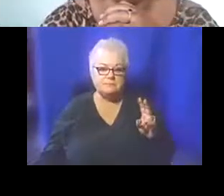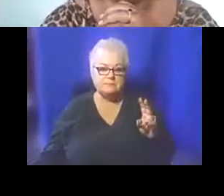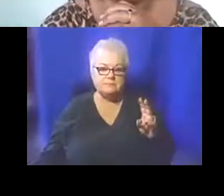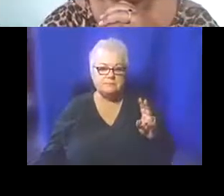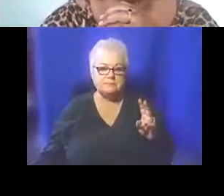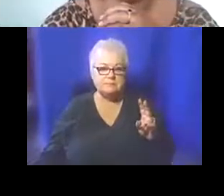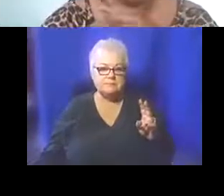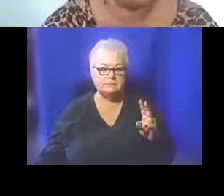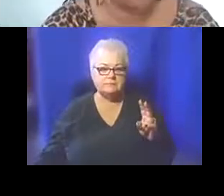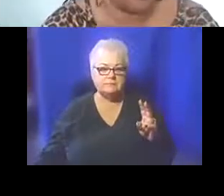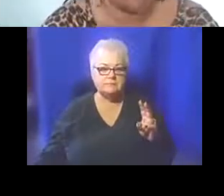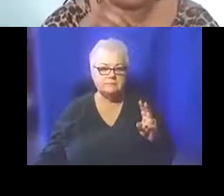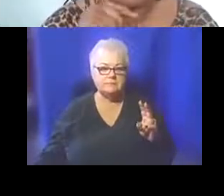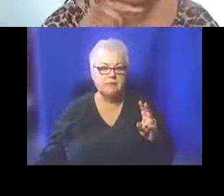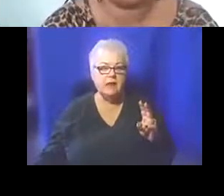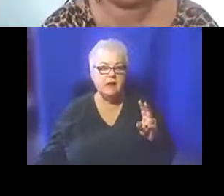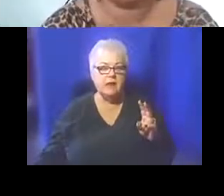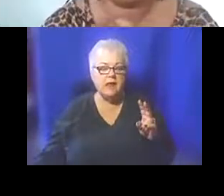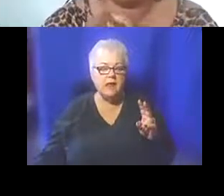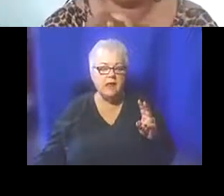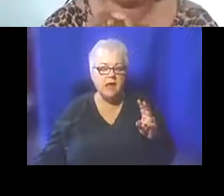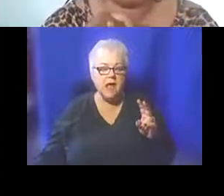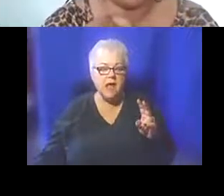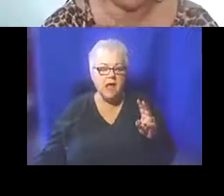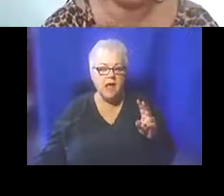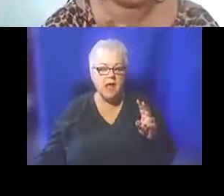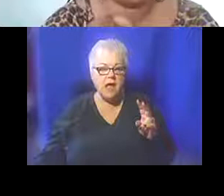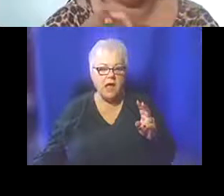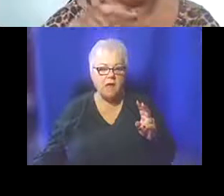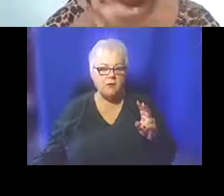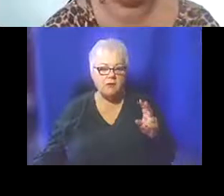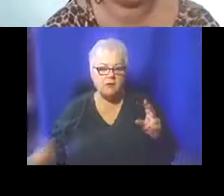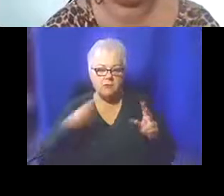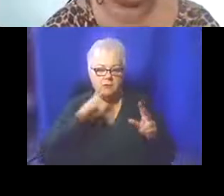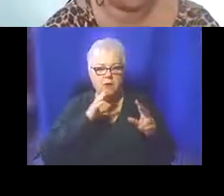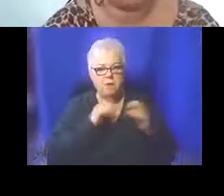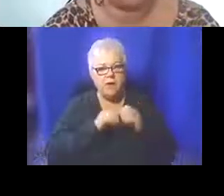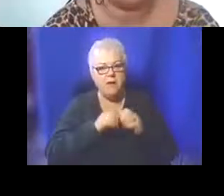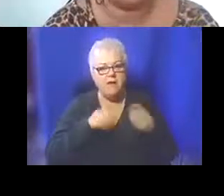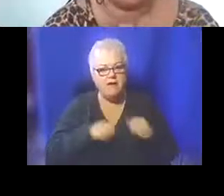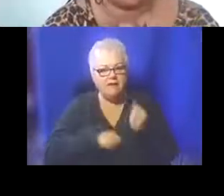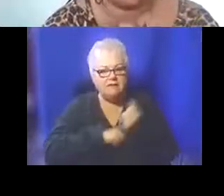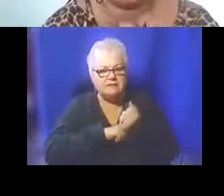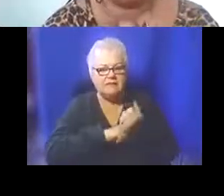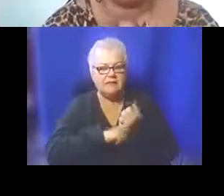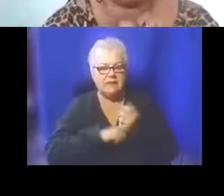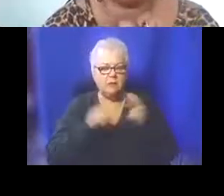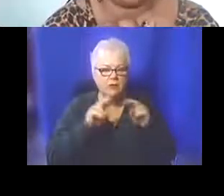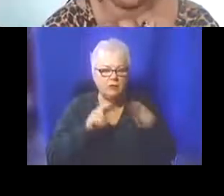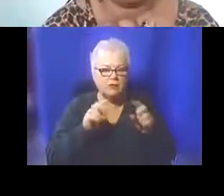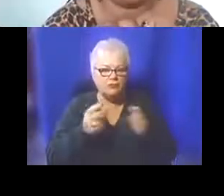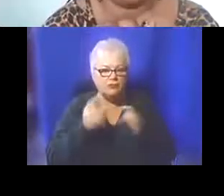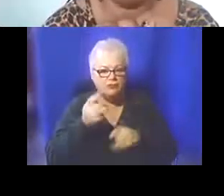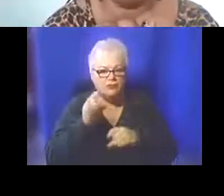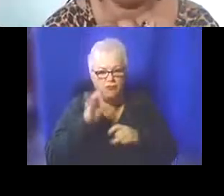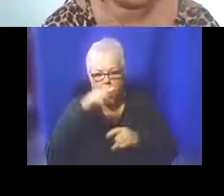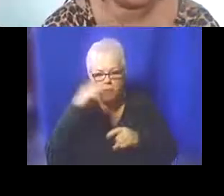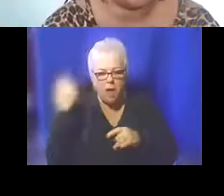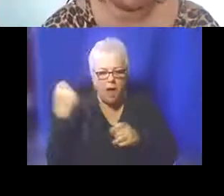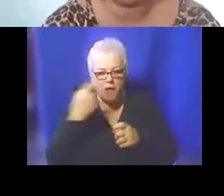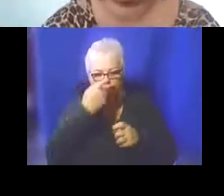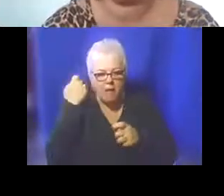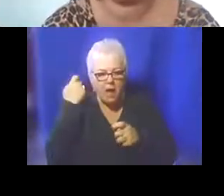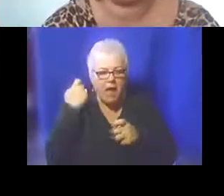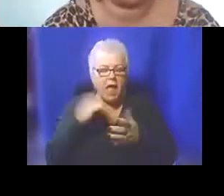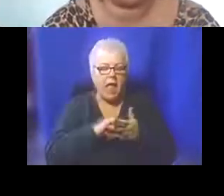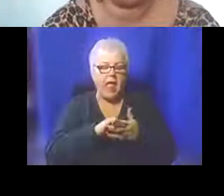Strong. I told you all we were going to talk a lot more about advocacy. We're going to look at trauma. We're going to look at just some